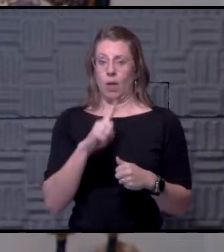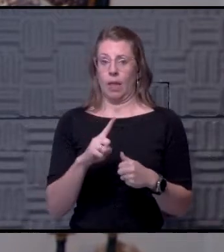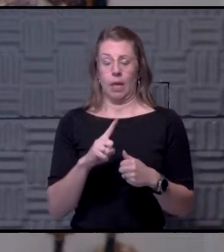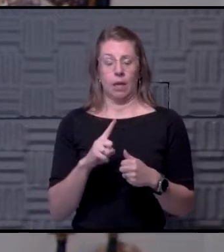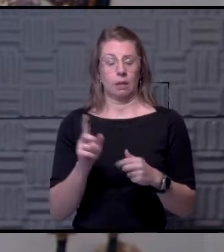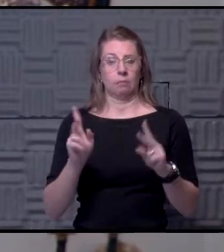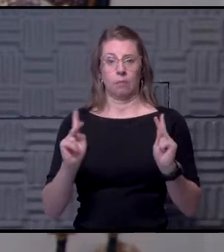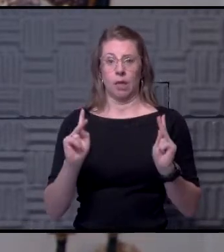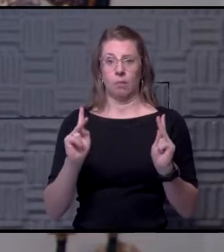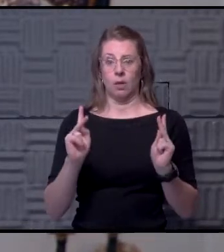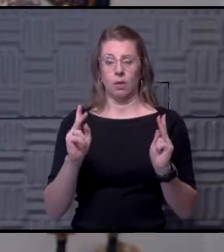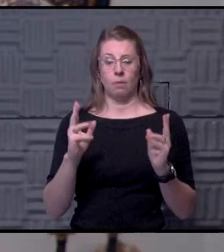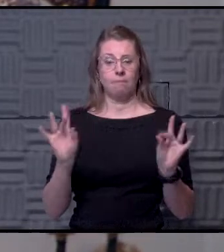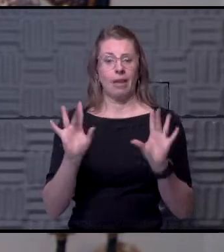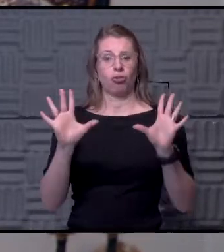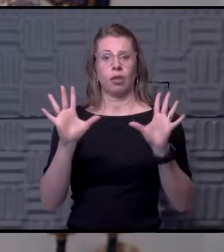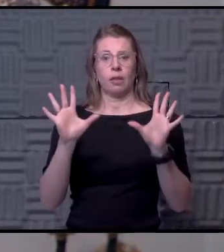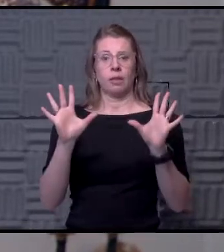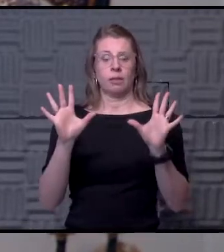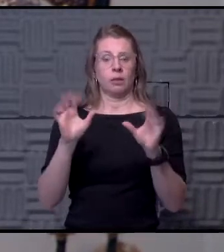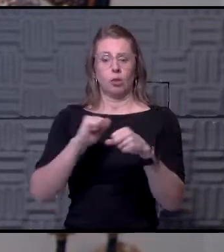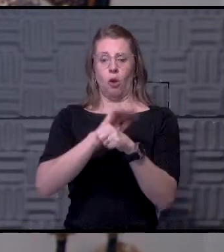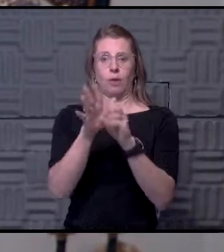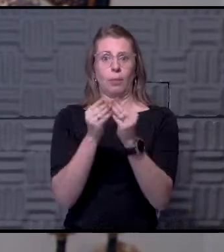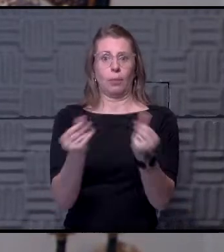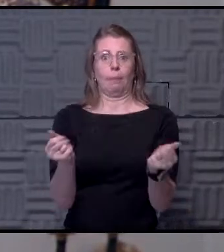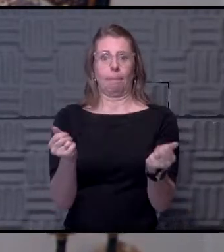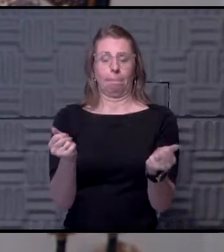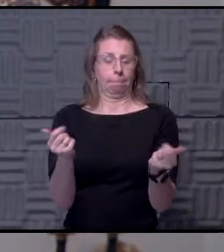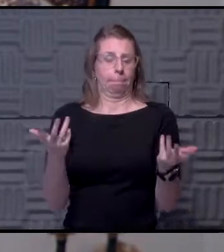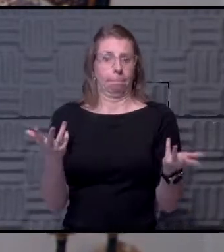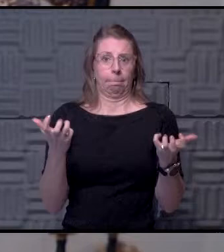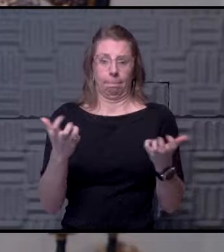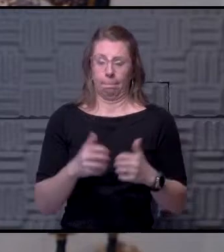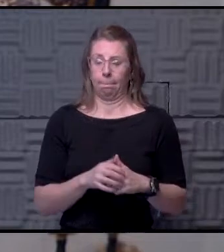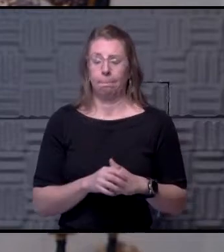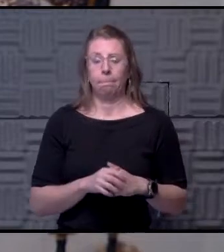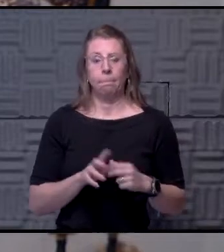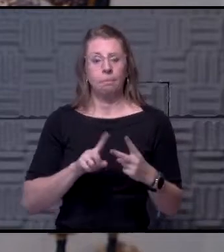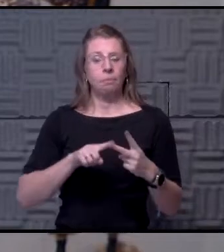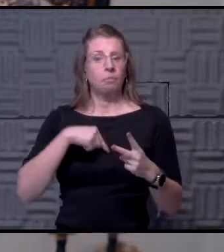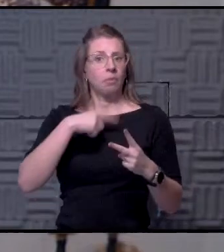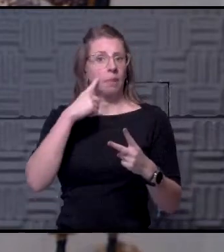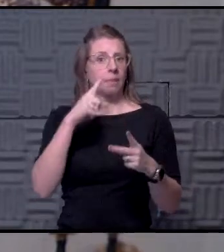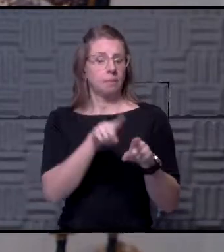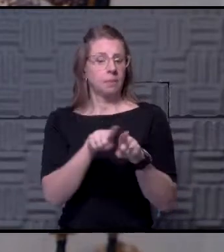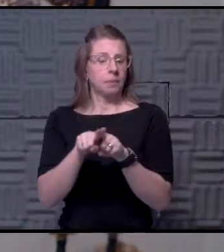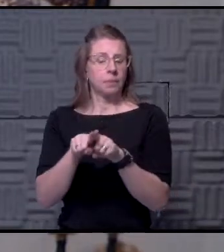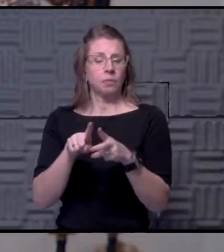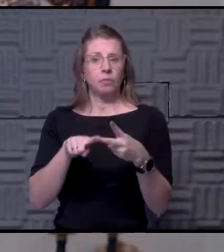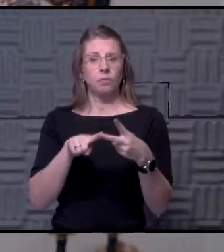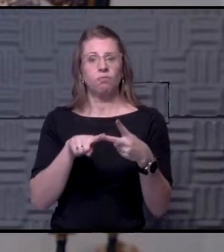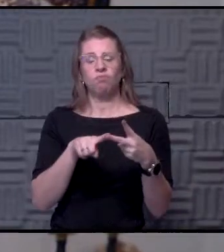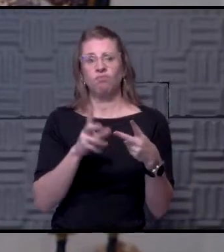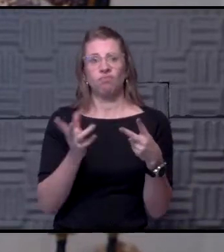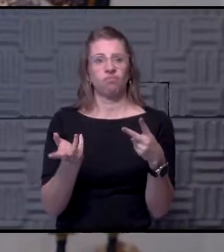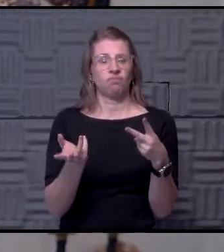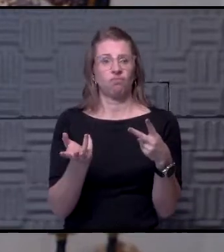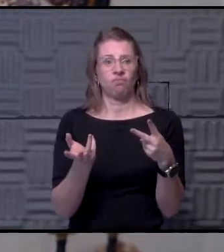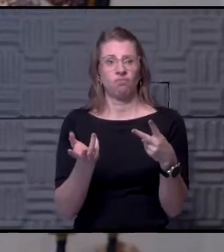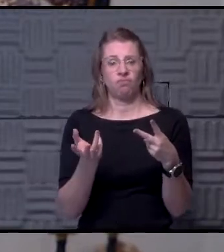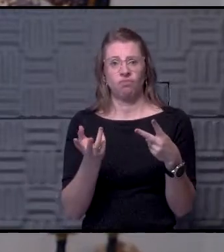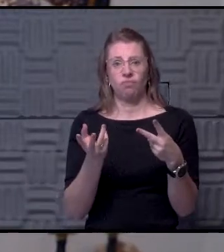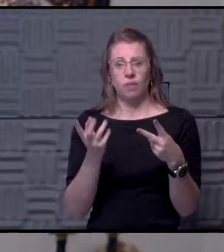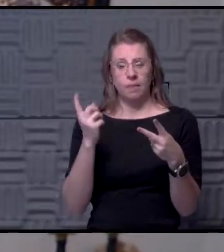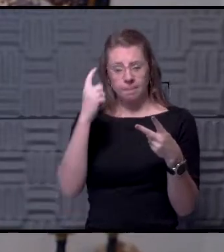People just want to magically have this whole scourge go away. And I think also it's just less top of